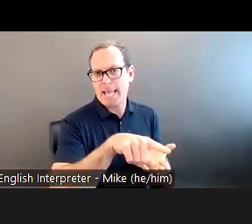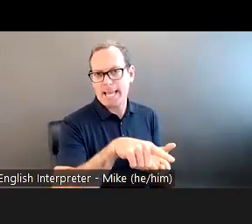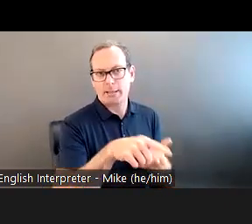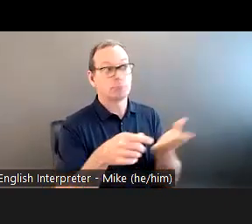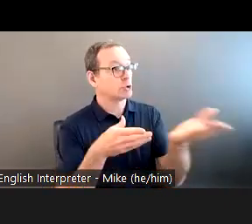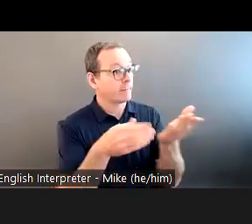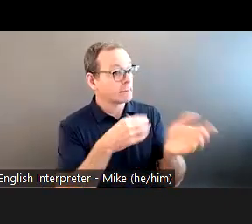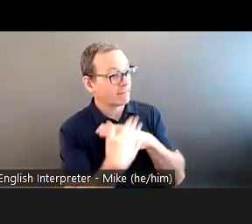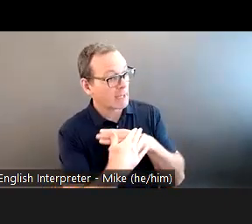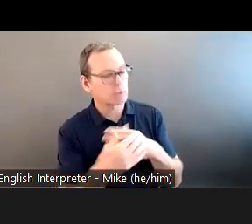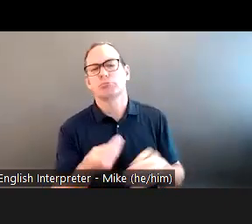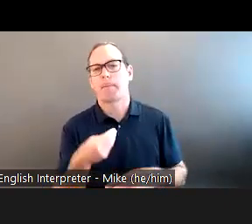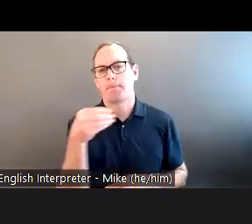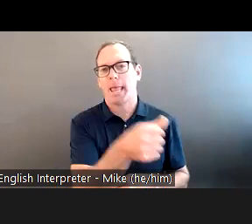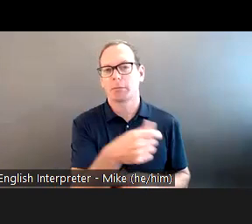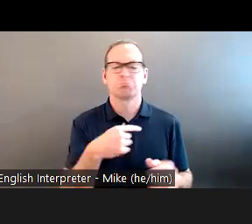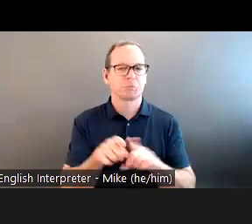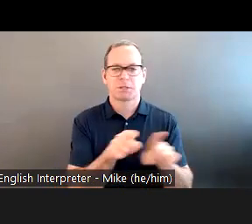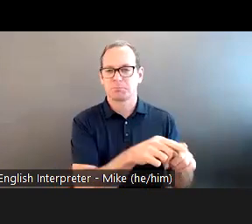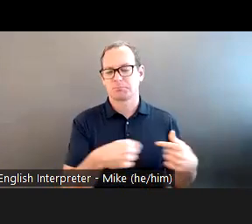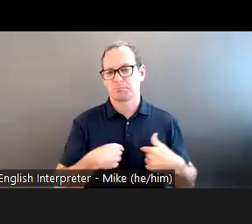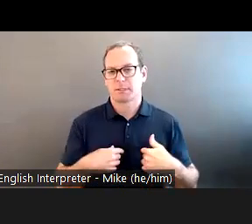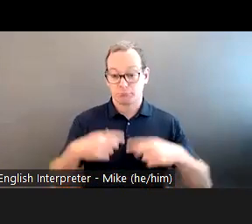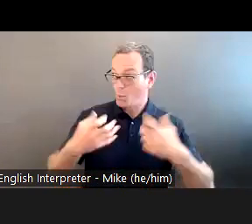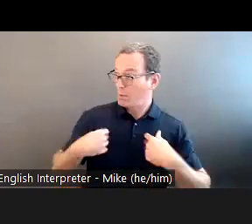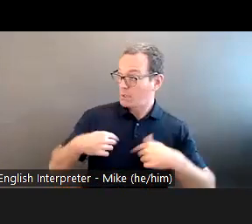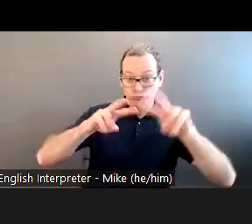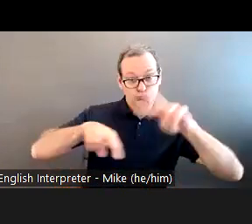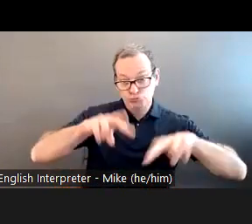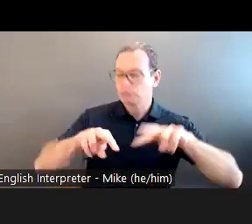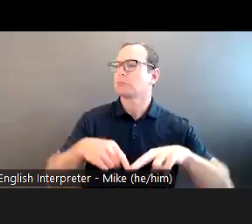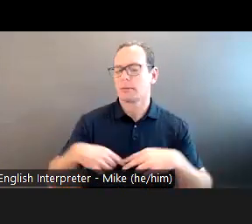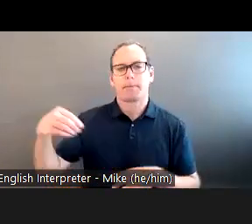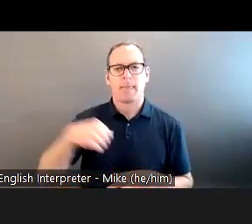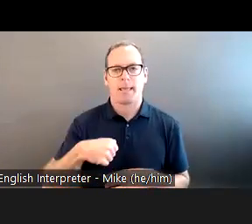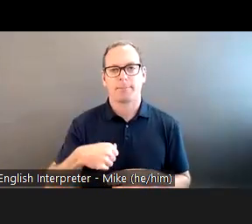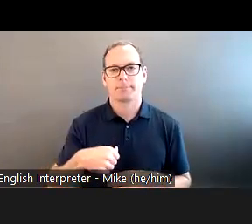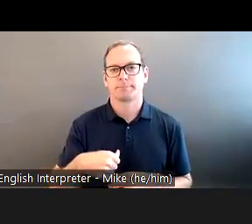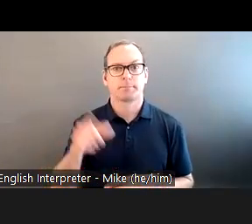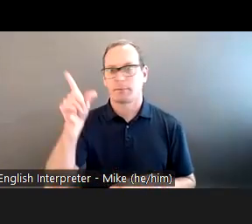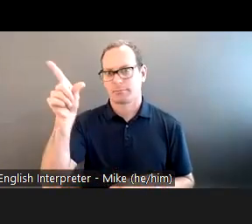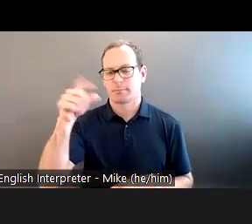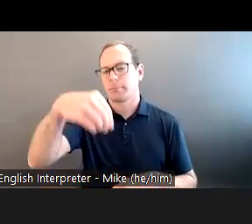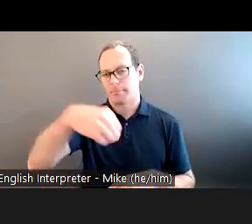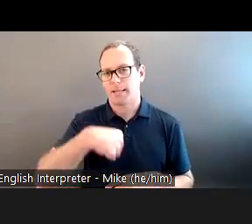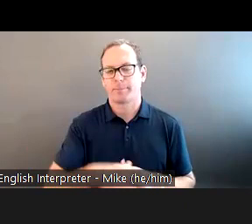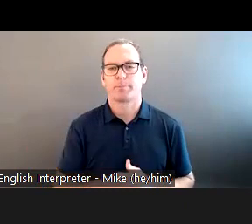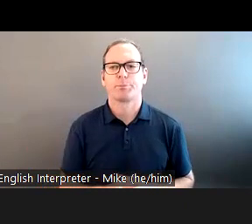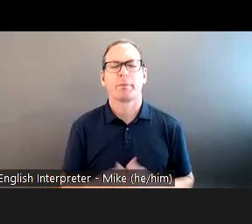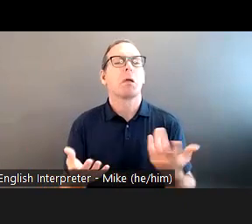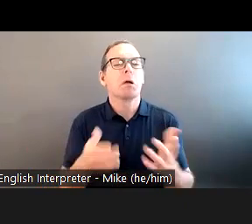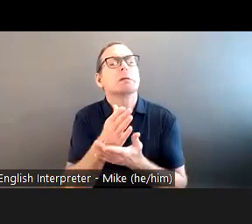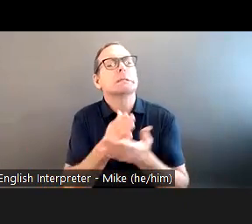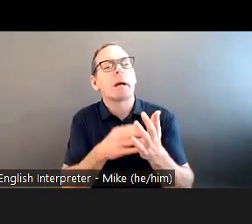are some potentials for some funding from different places like nursing homes or hospitals, depending on where they